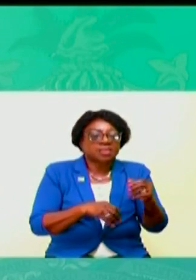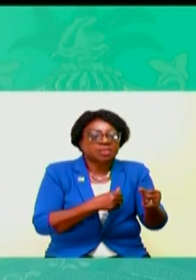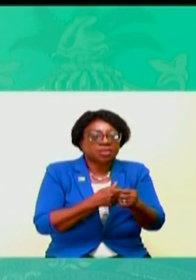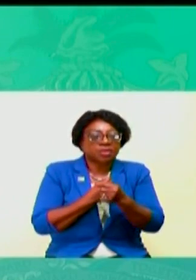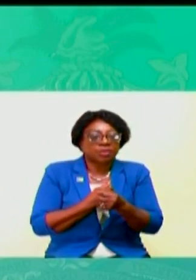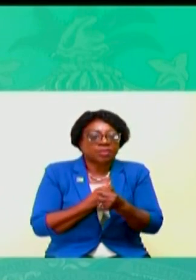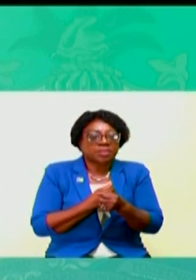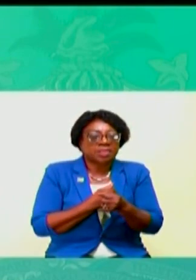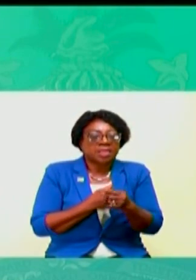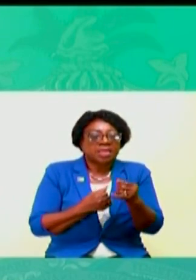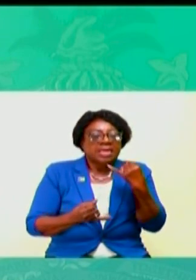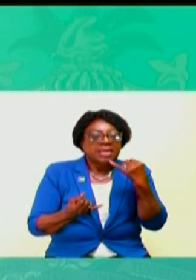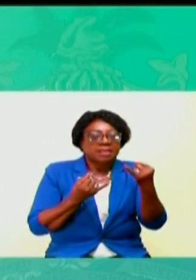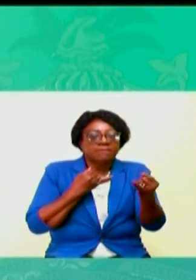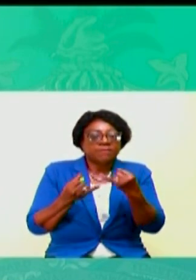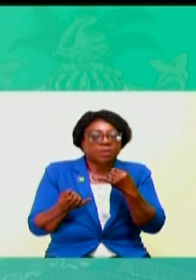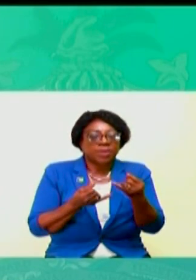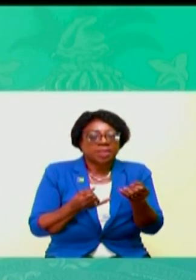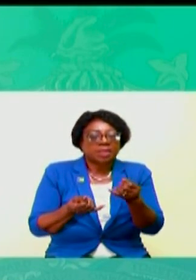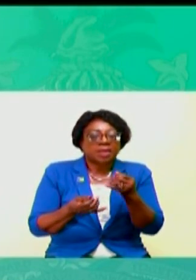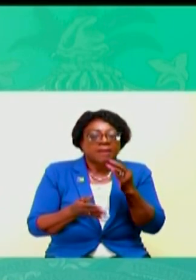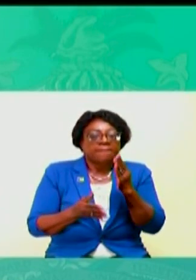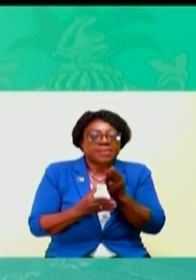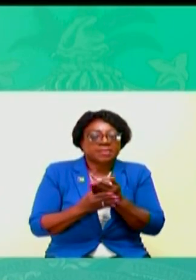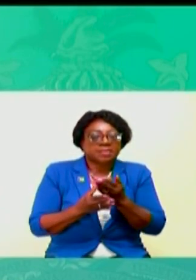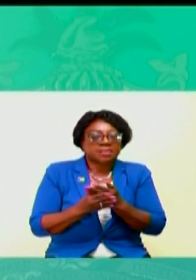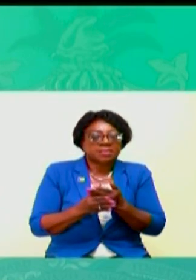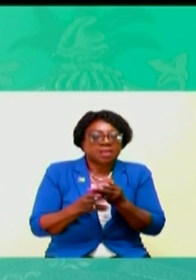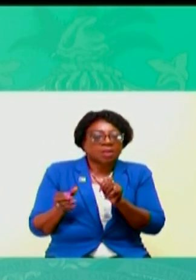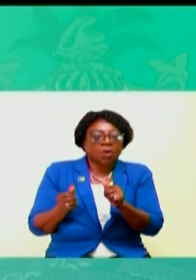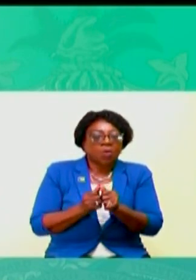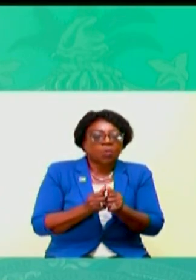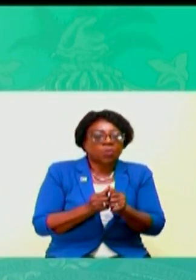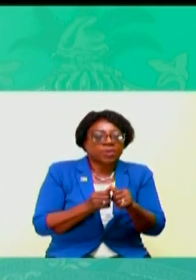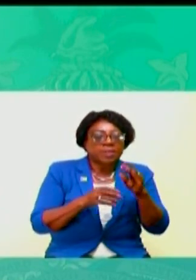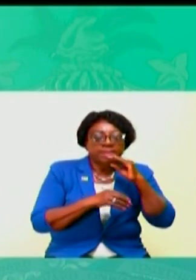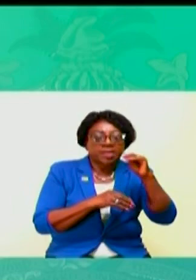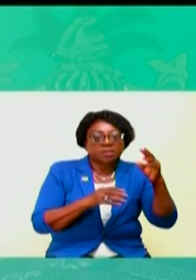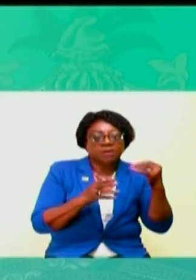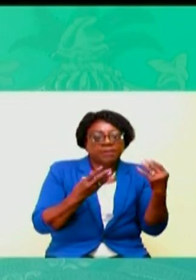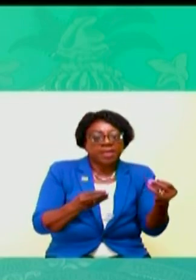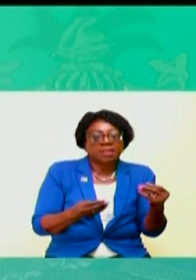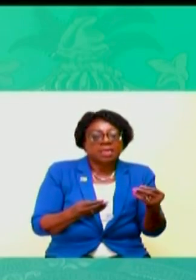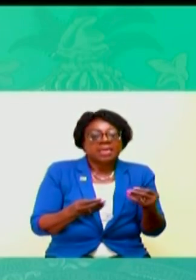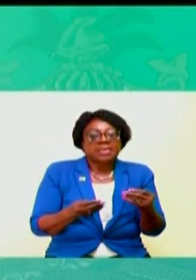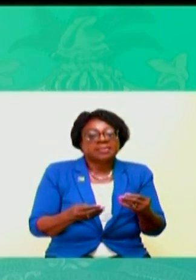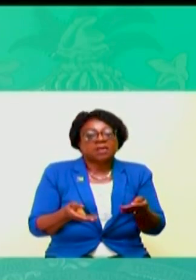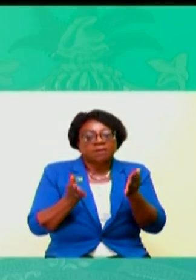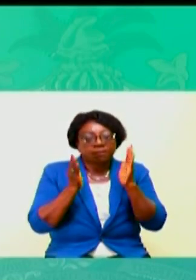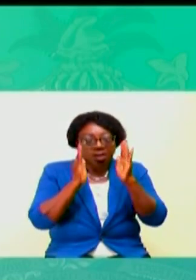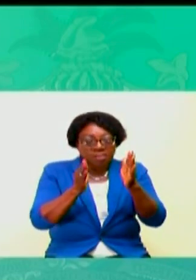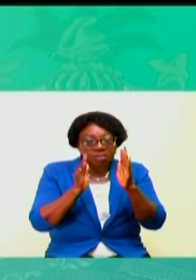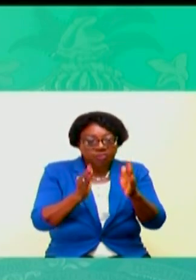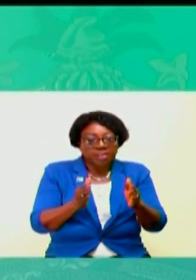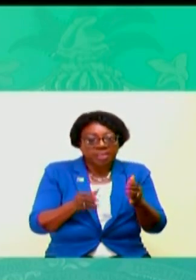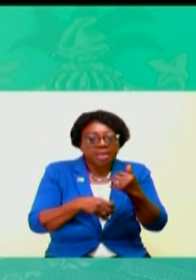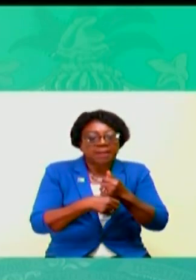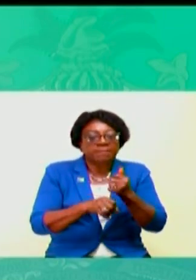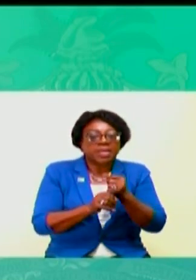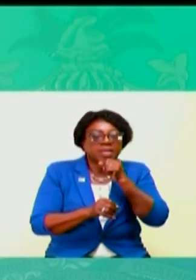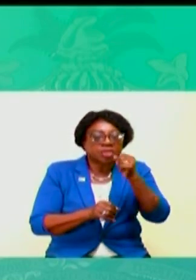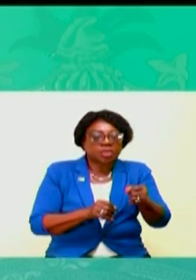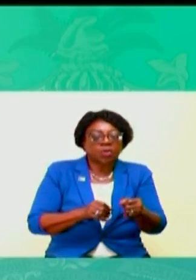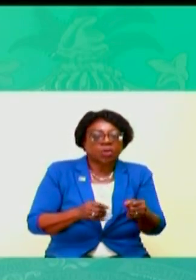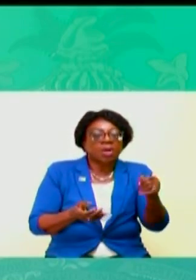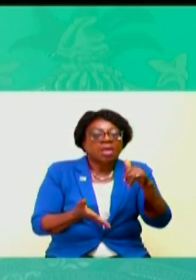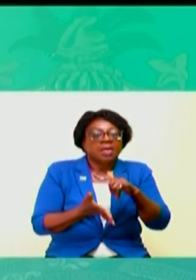interviewing witnesses, along with the Minister of Health, instead of concentrating and ensuring that the Defense Force got the